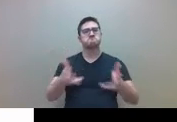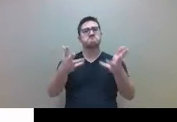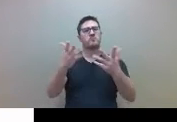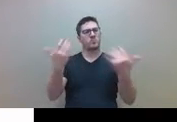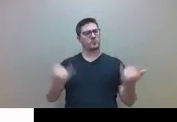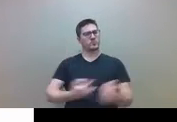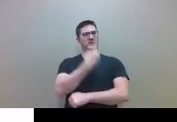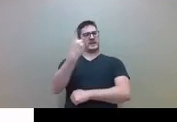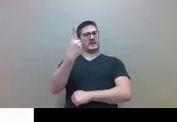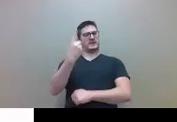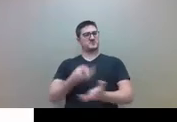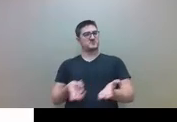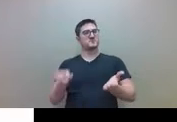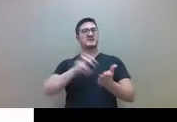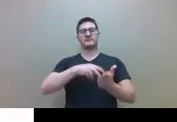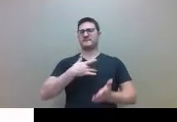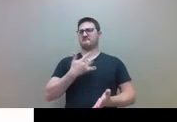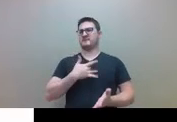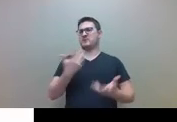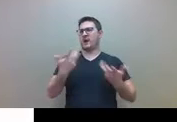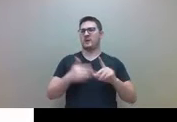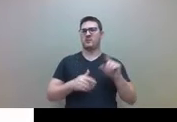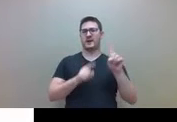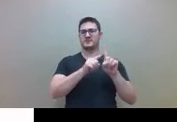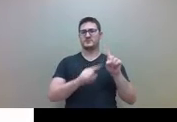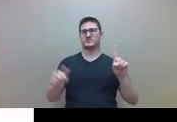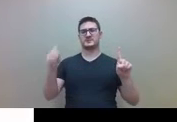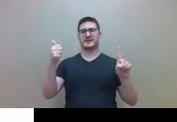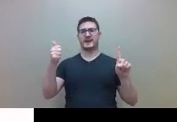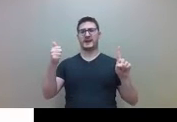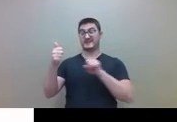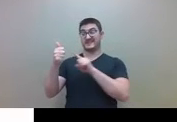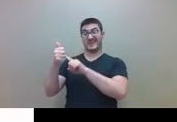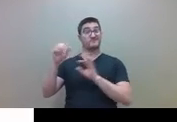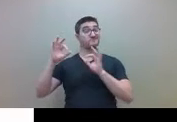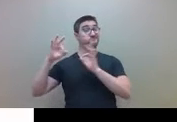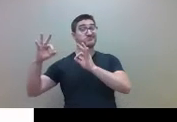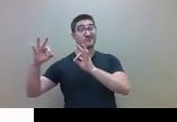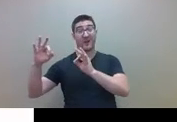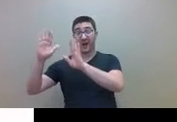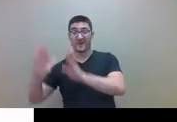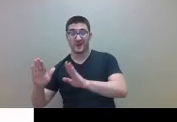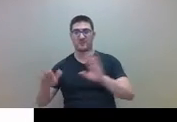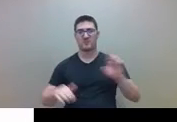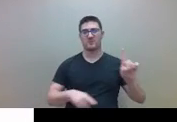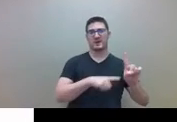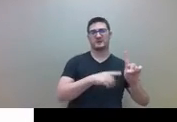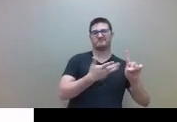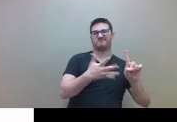feel in the morning? And you might want to check in with yourself in the afternoon and then later on at